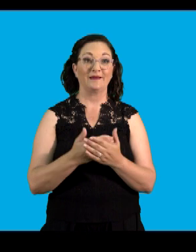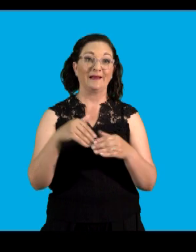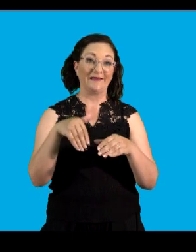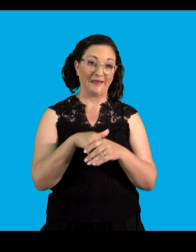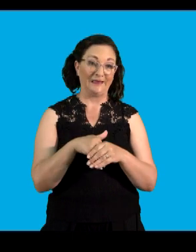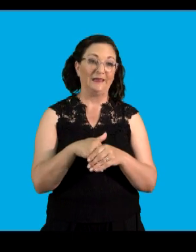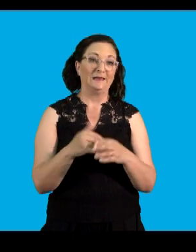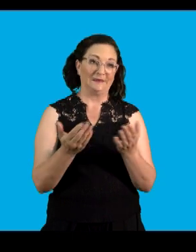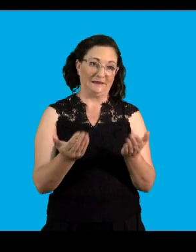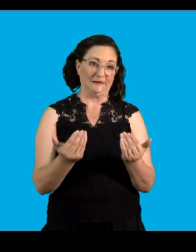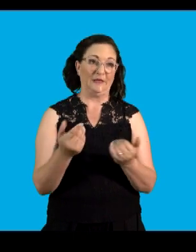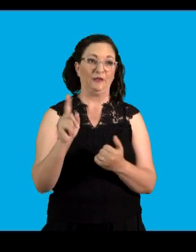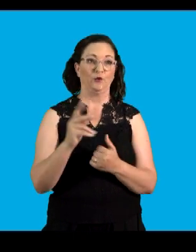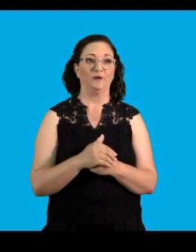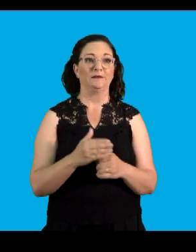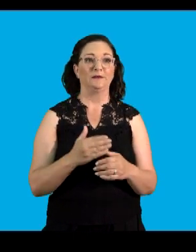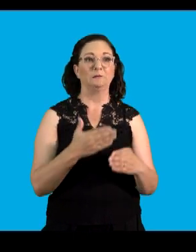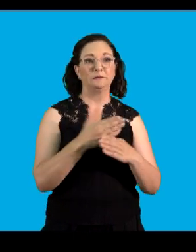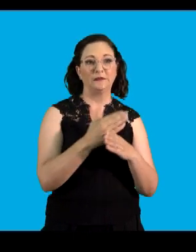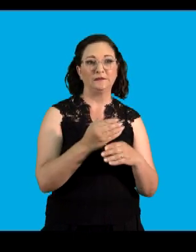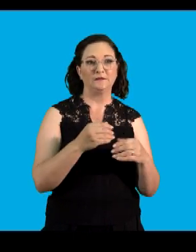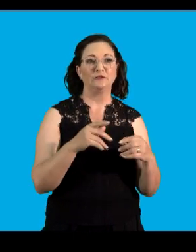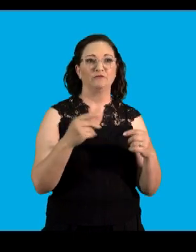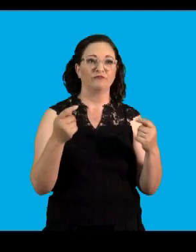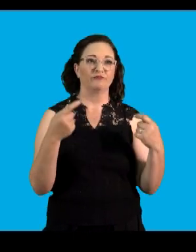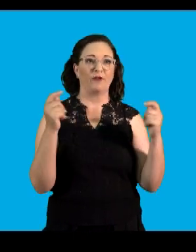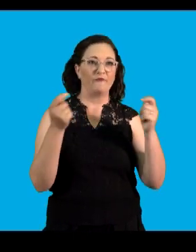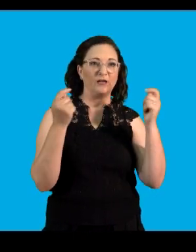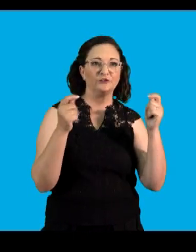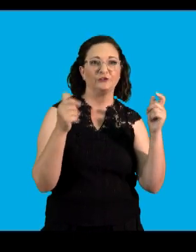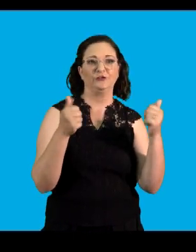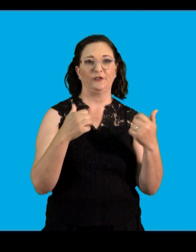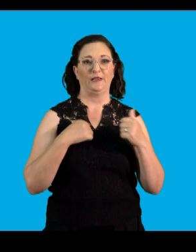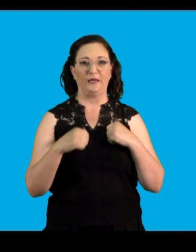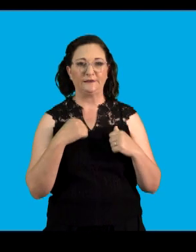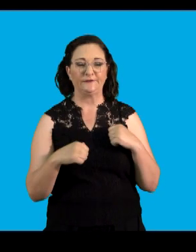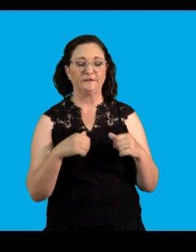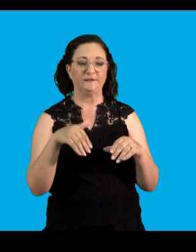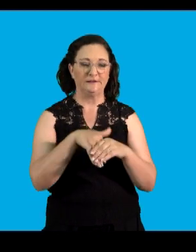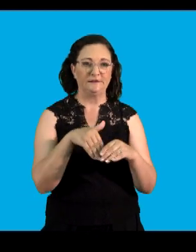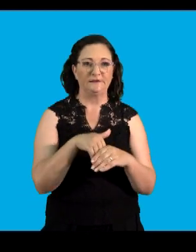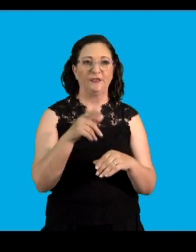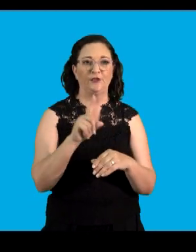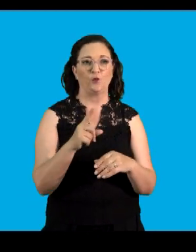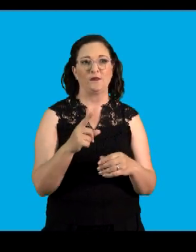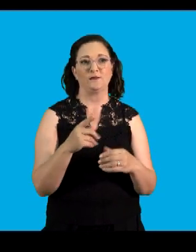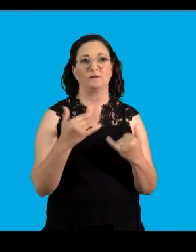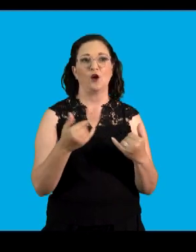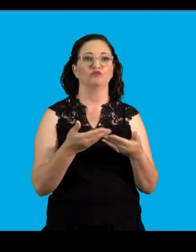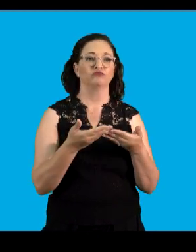business operations. It's business functions and the activities of the business. With the business functions, we're looking at